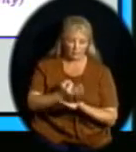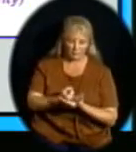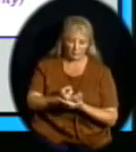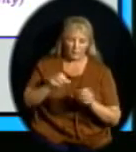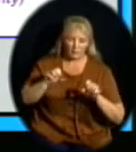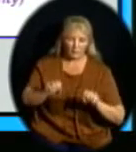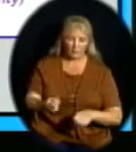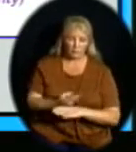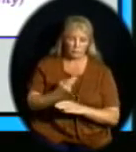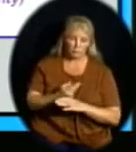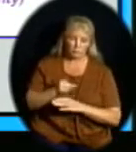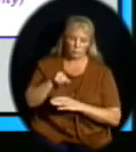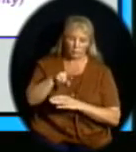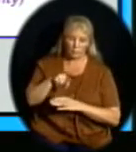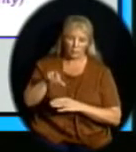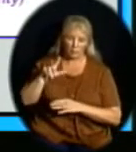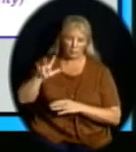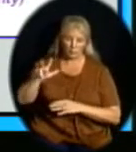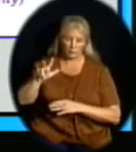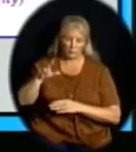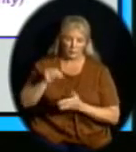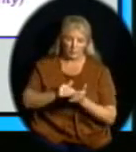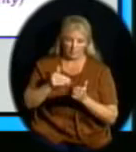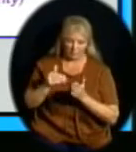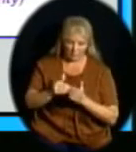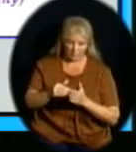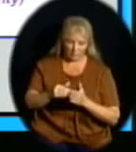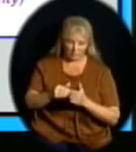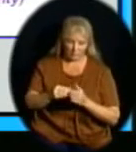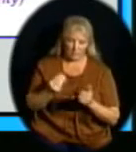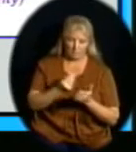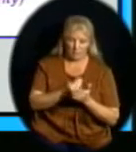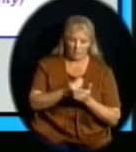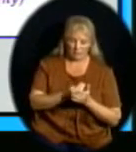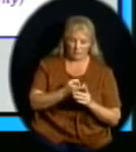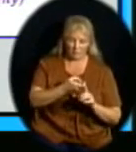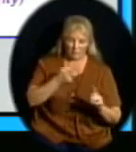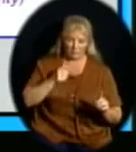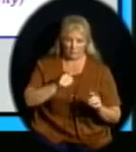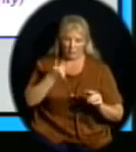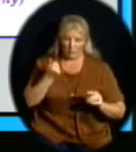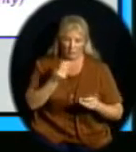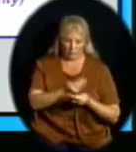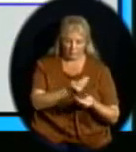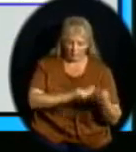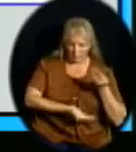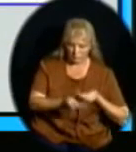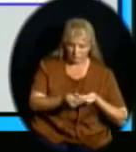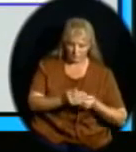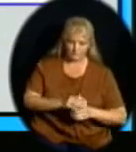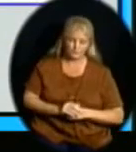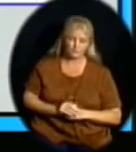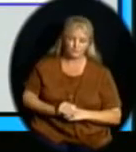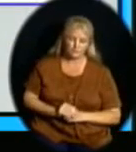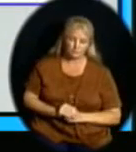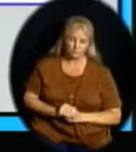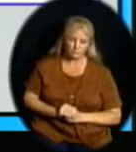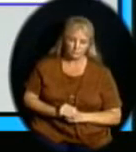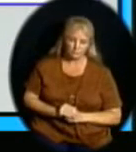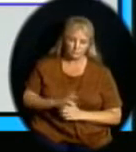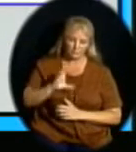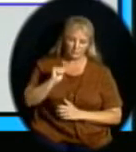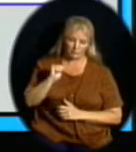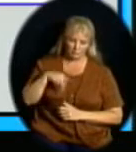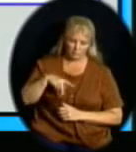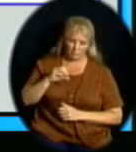of reserves to help balance out the budget. And so that was sort of the balancing factor there that we used. In the capital